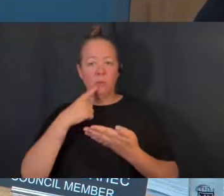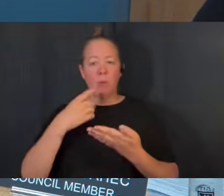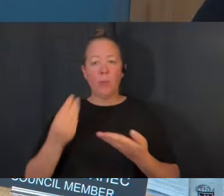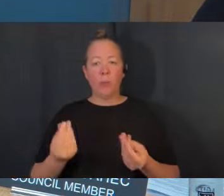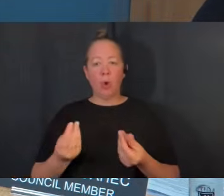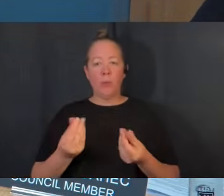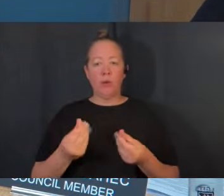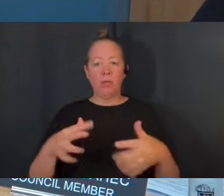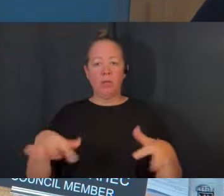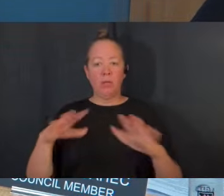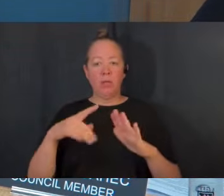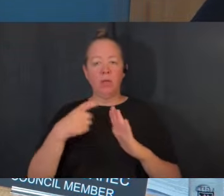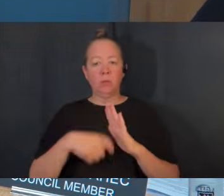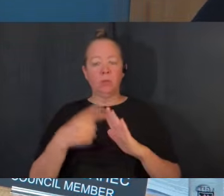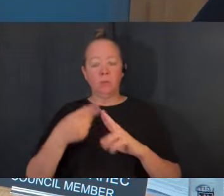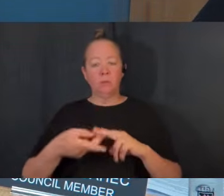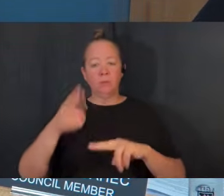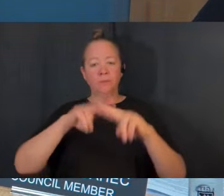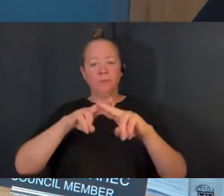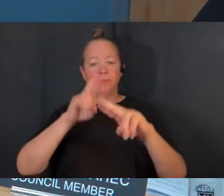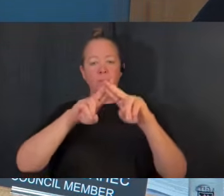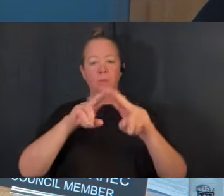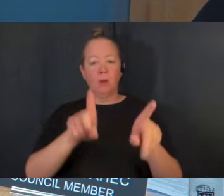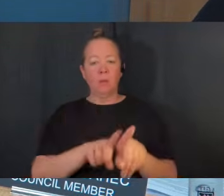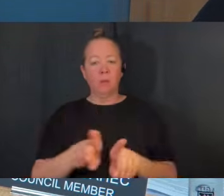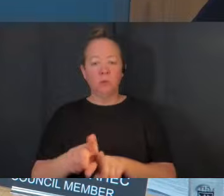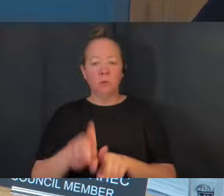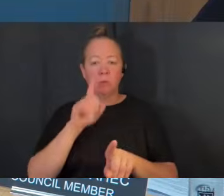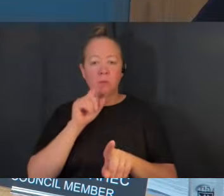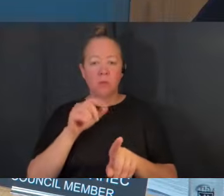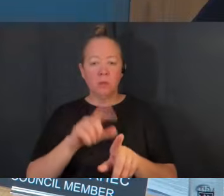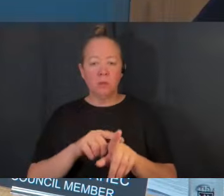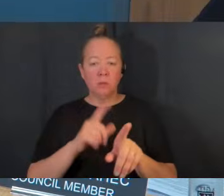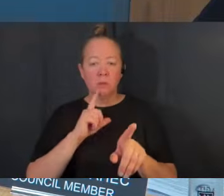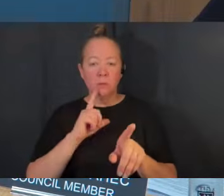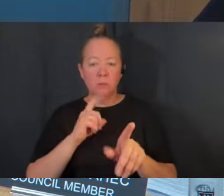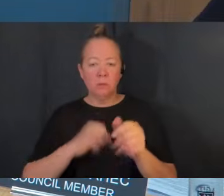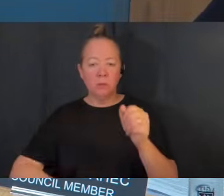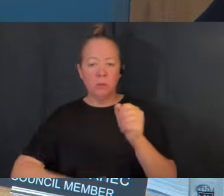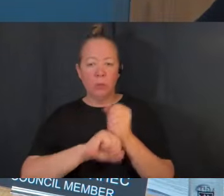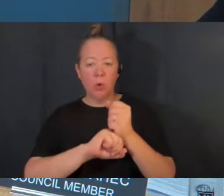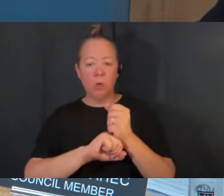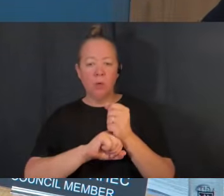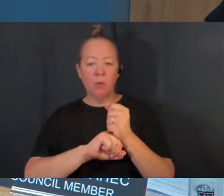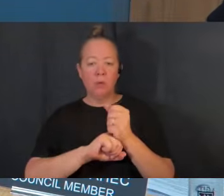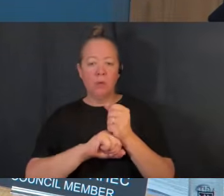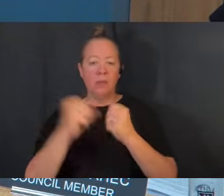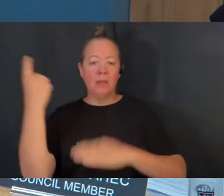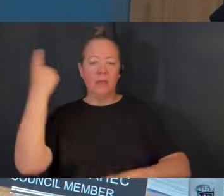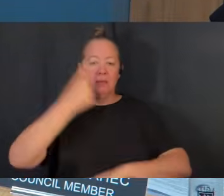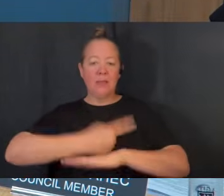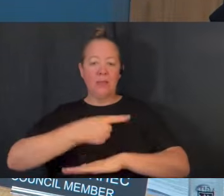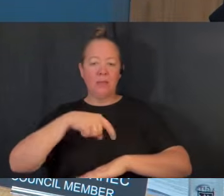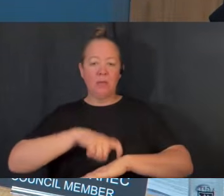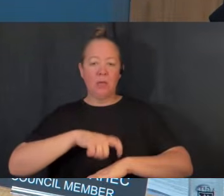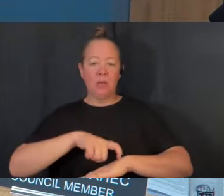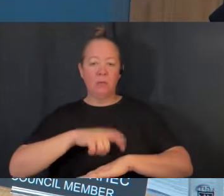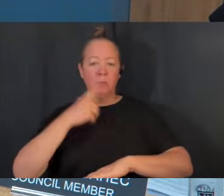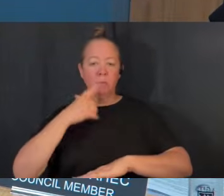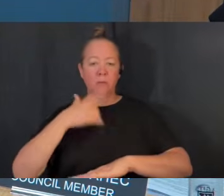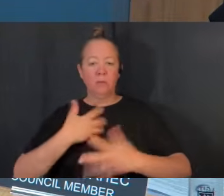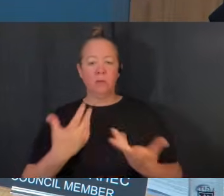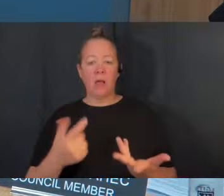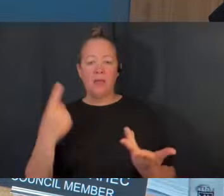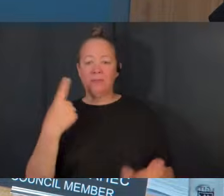the retail efforts that we have in the area. I say all of this to say that I'm not trying to